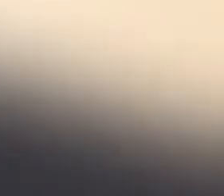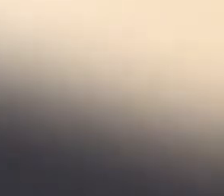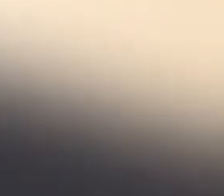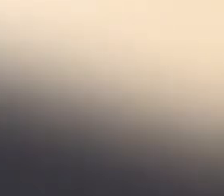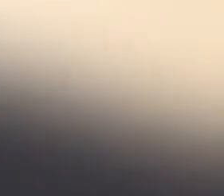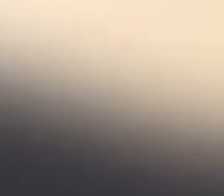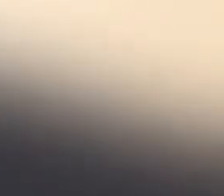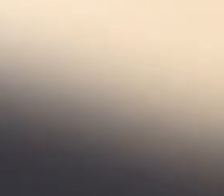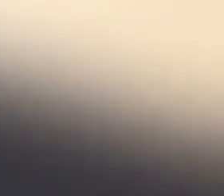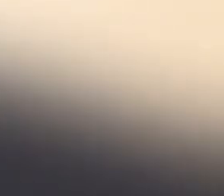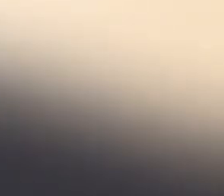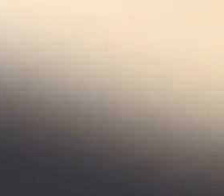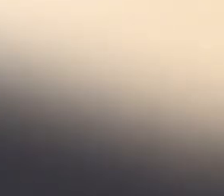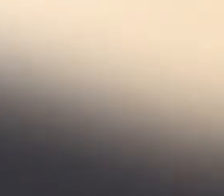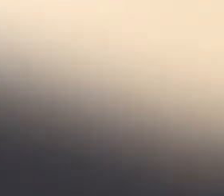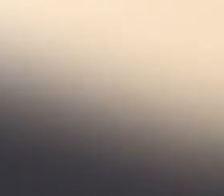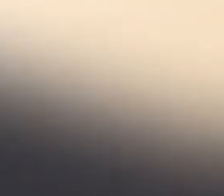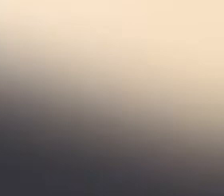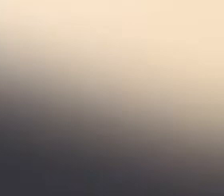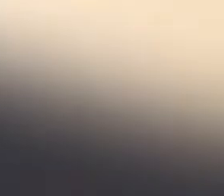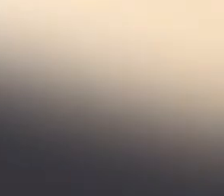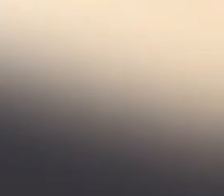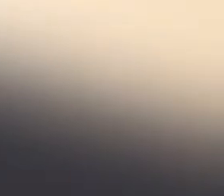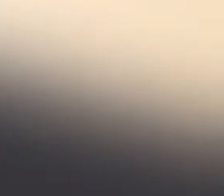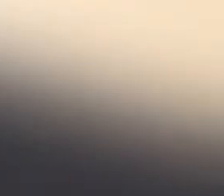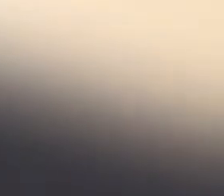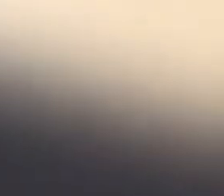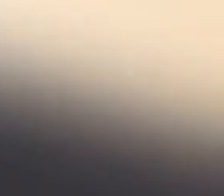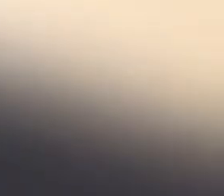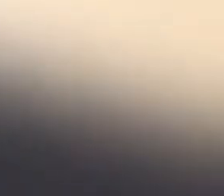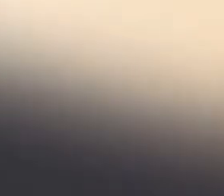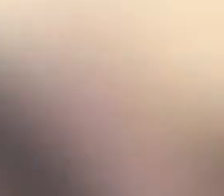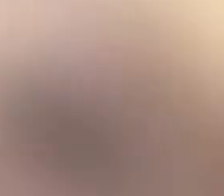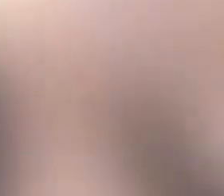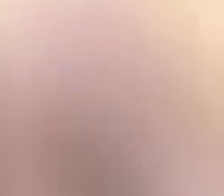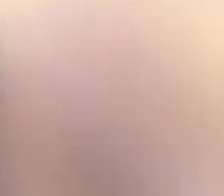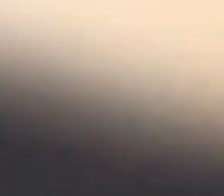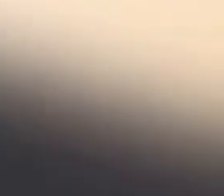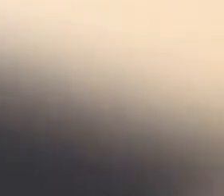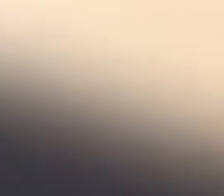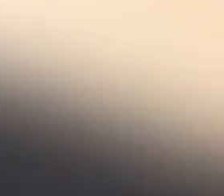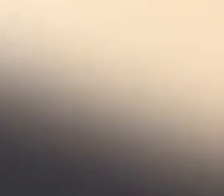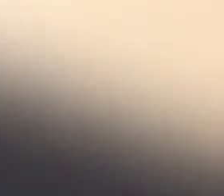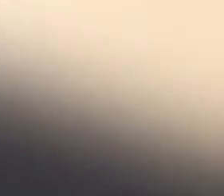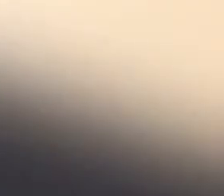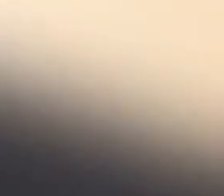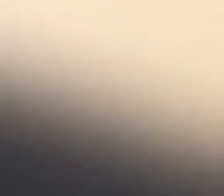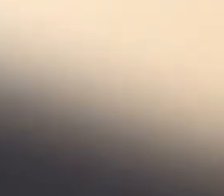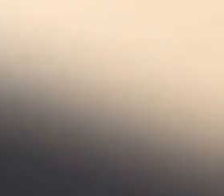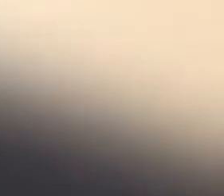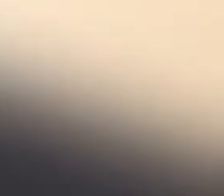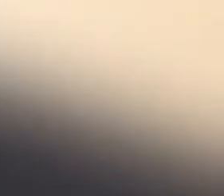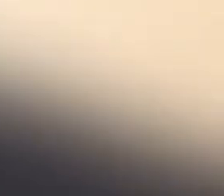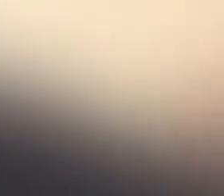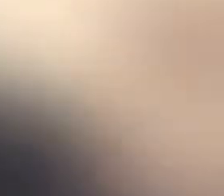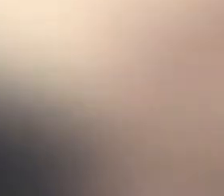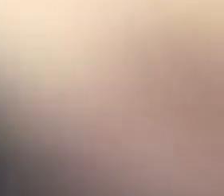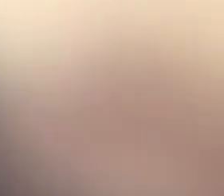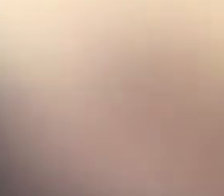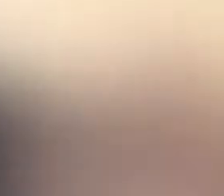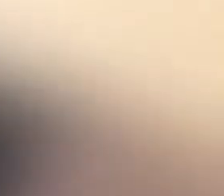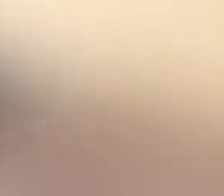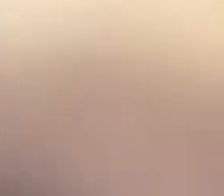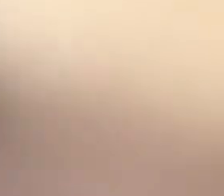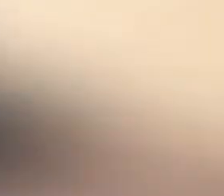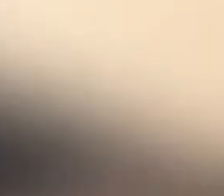but sometimes feel like won't come across that well? But how do I make them work to my advantage? And how do I make the people love me